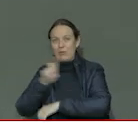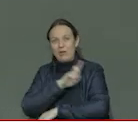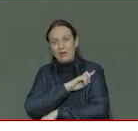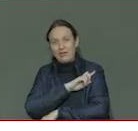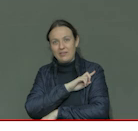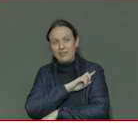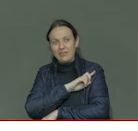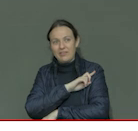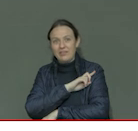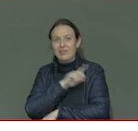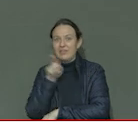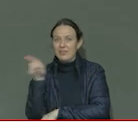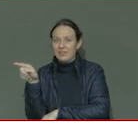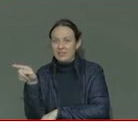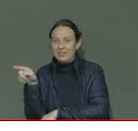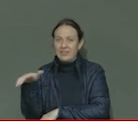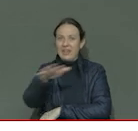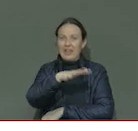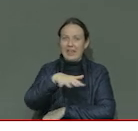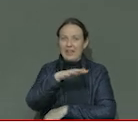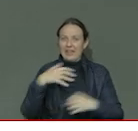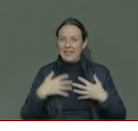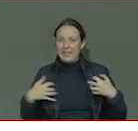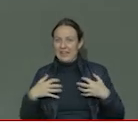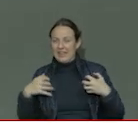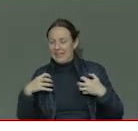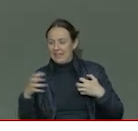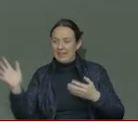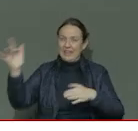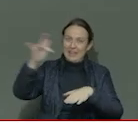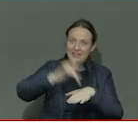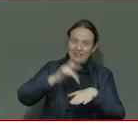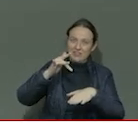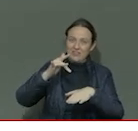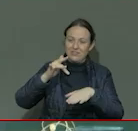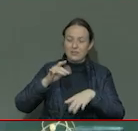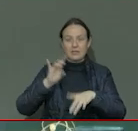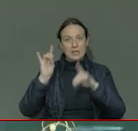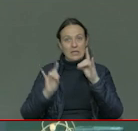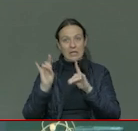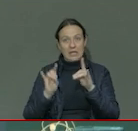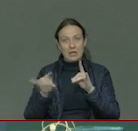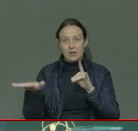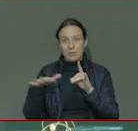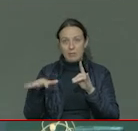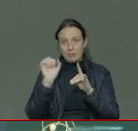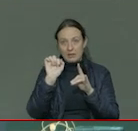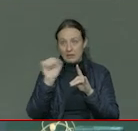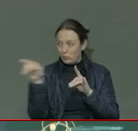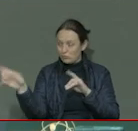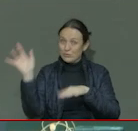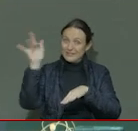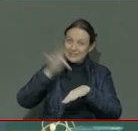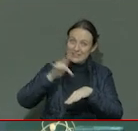he comes into Richard Parker's territory. Animals, if you go into their territory, they see it as a threat.